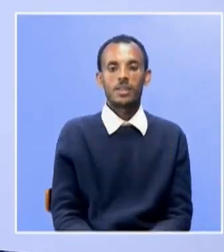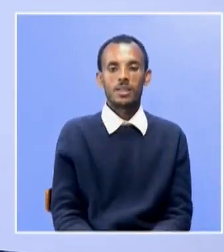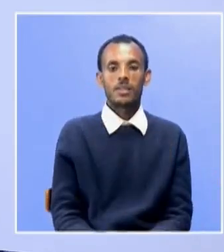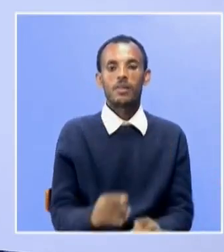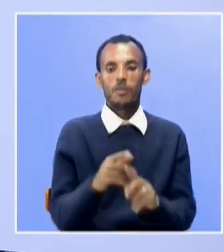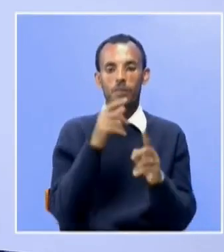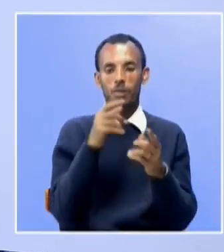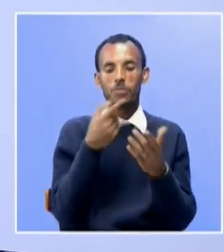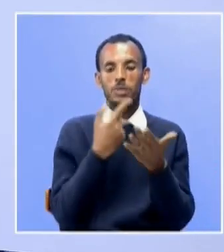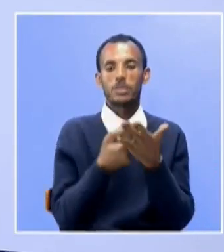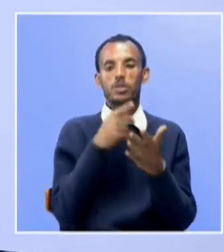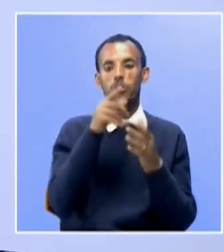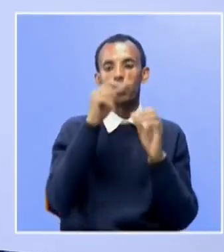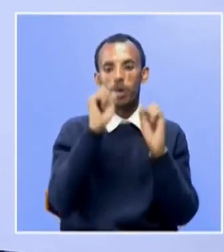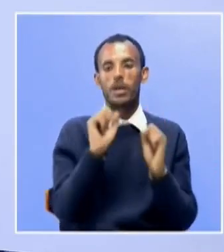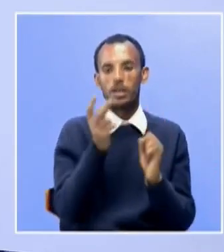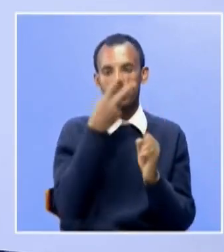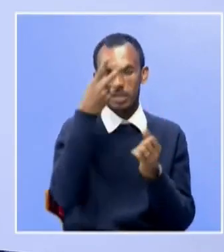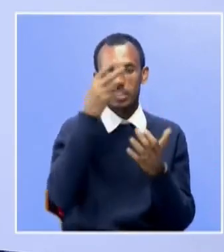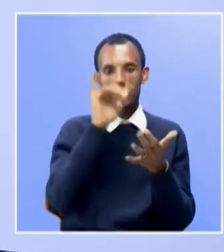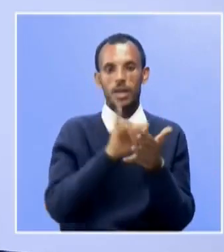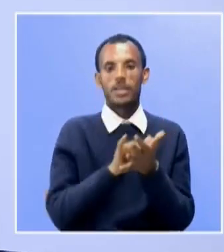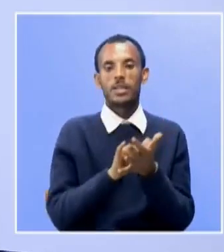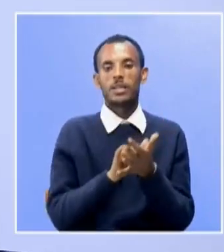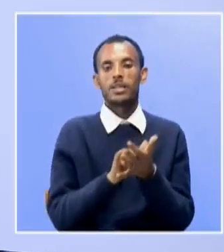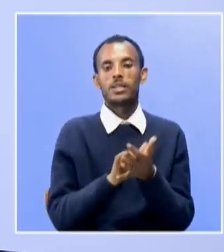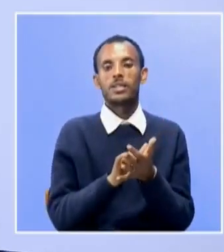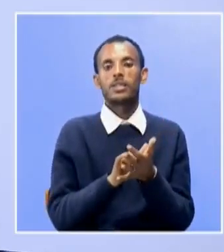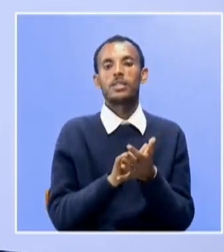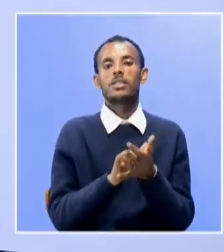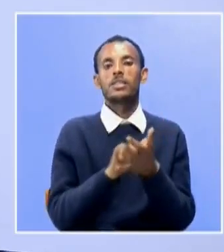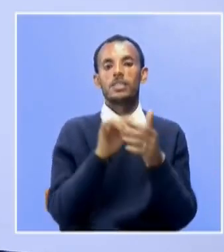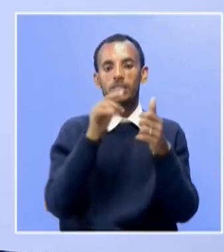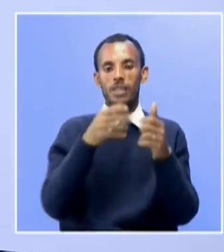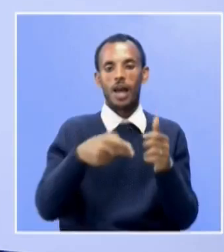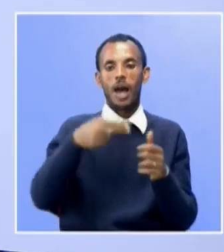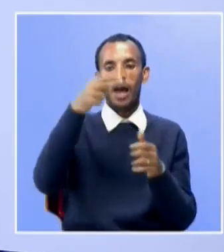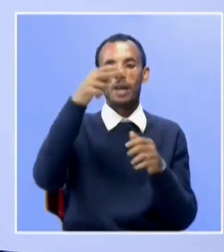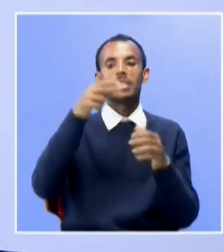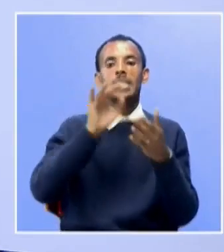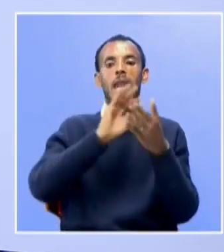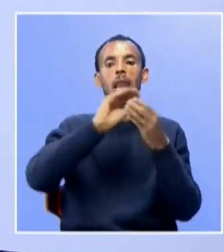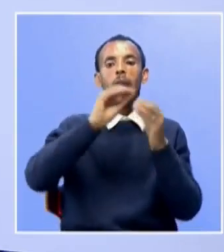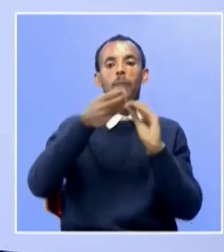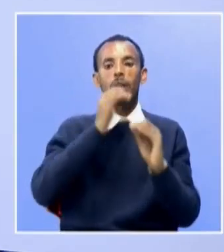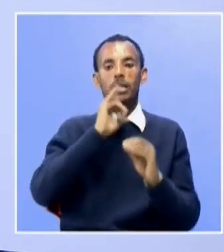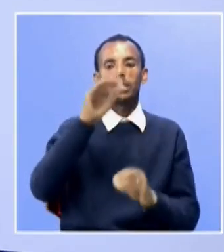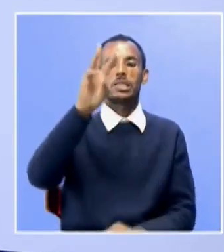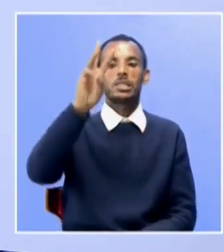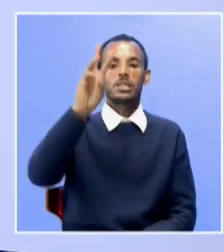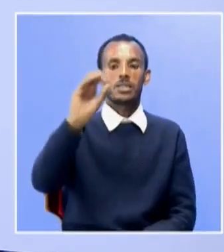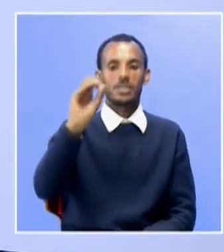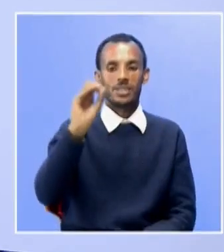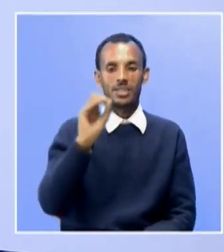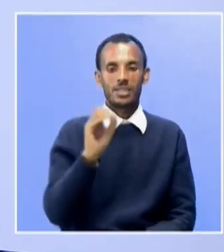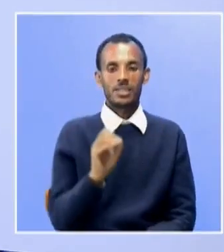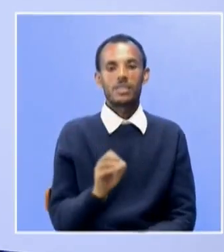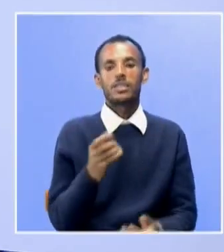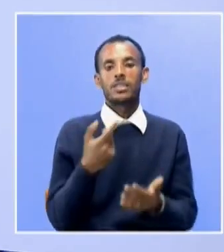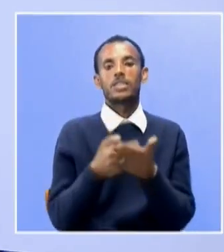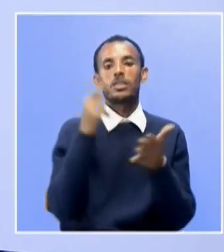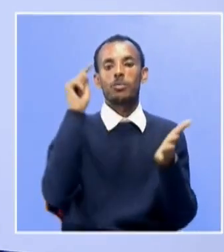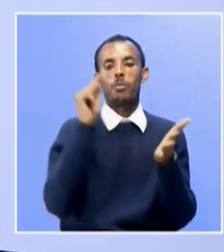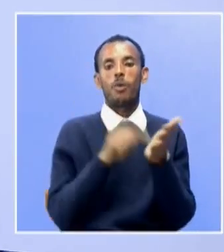From this, you can see that this is the greatest or the highest in number. So this point